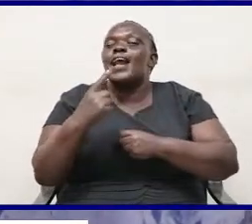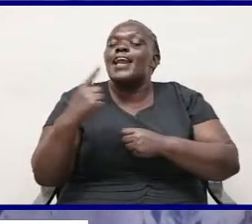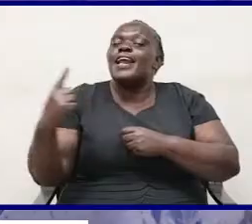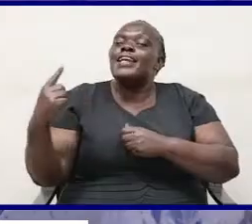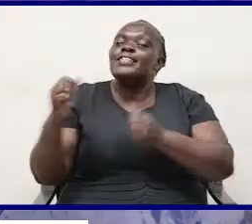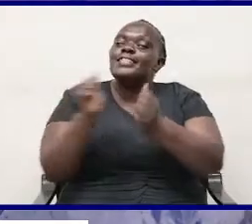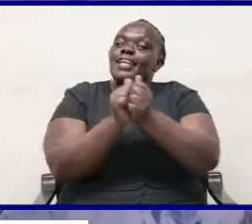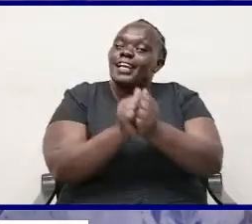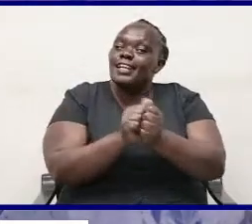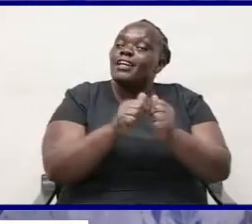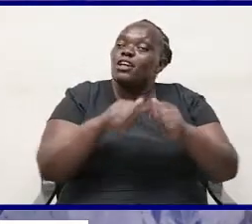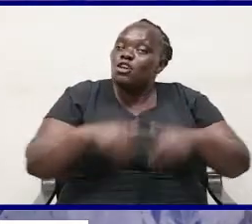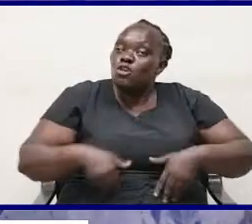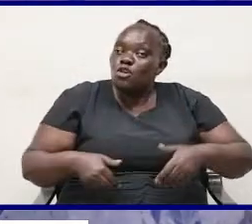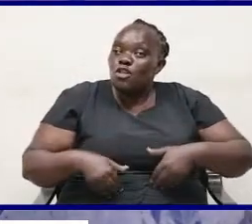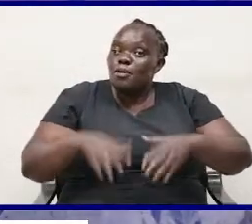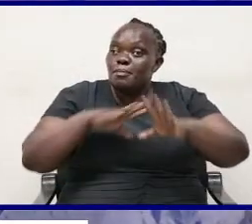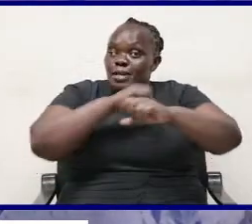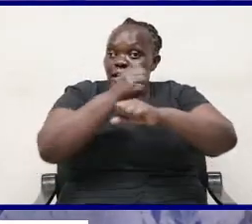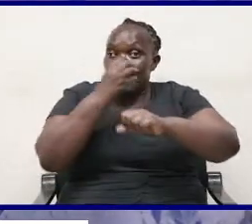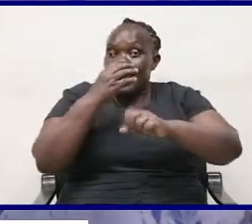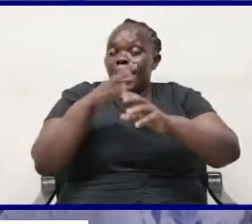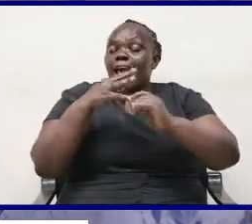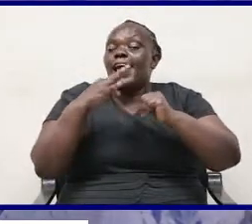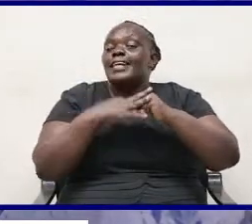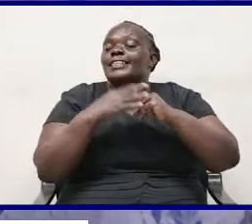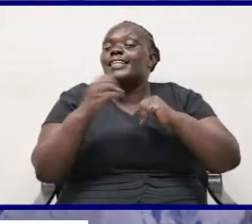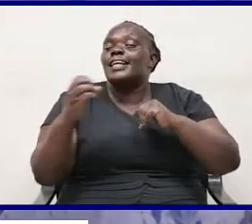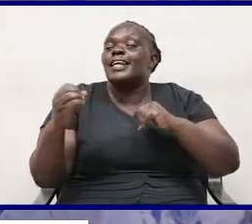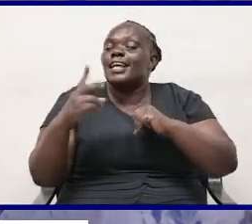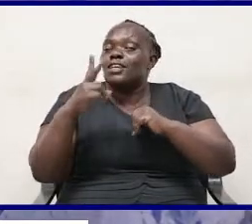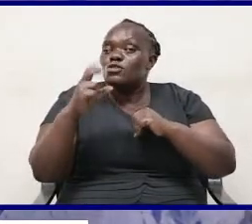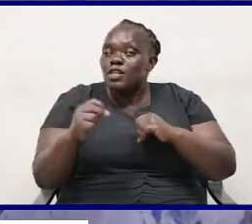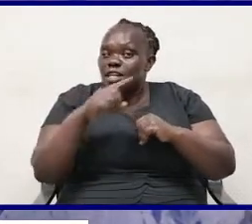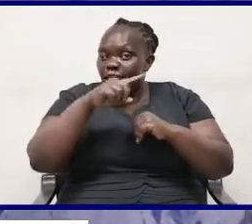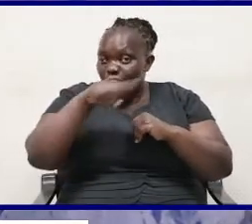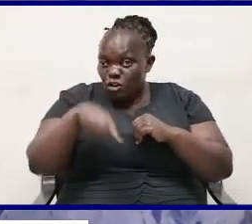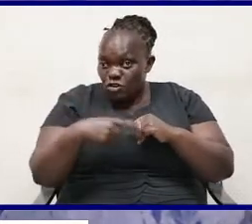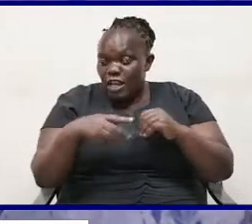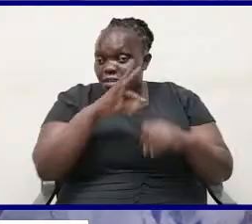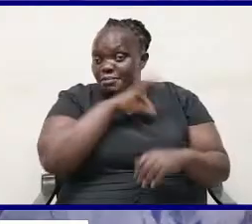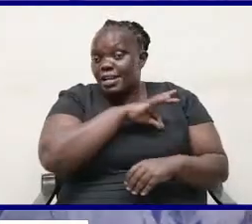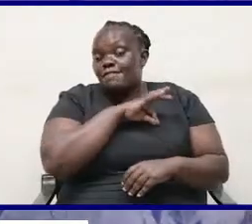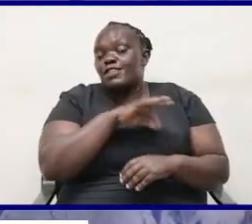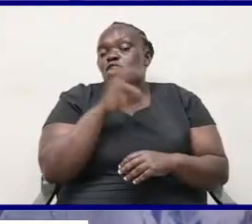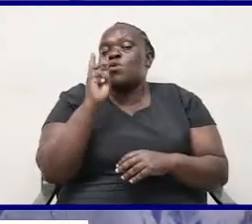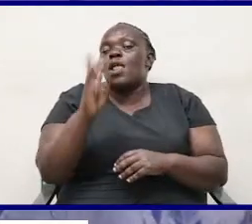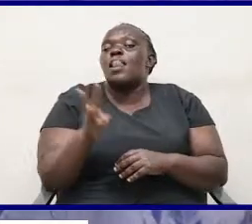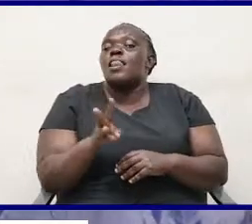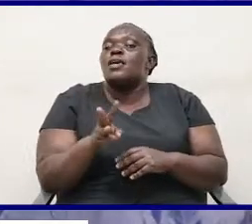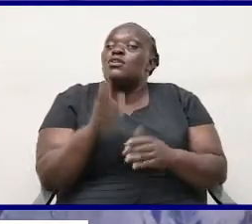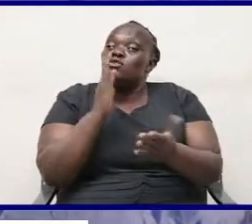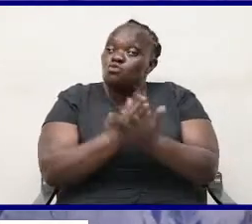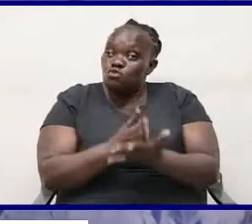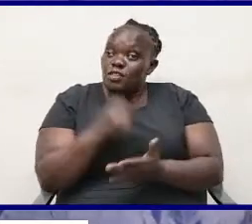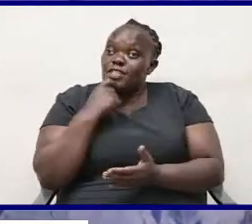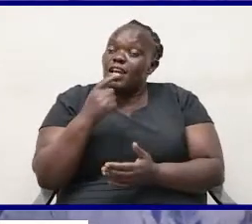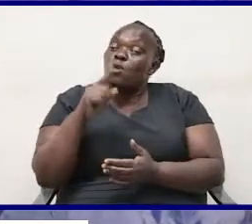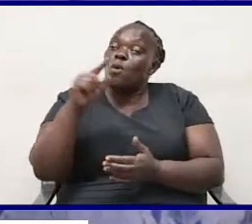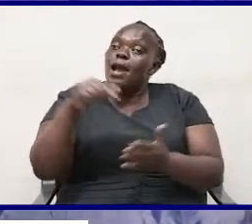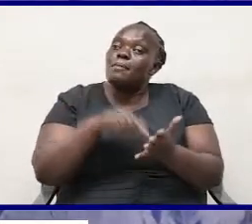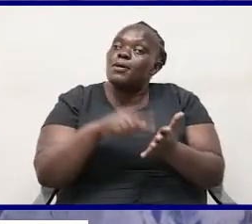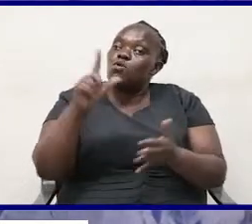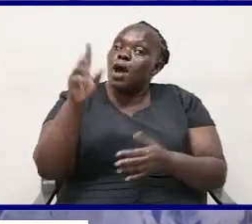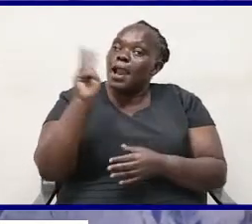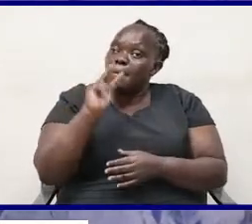youth by our president, and over 820,000 are going to benefit. It is also true to say that